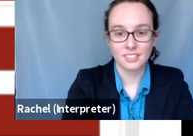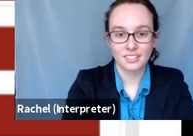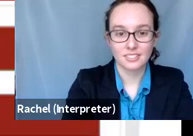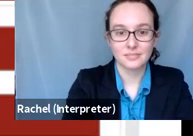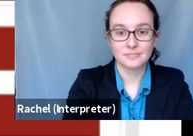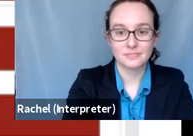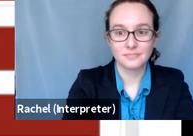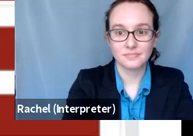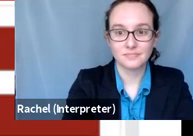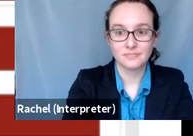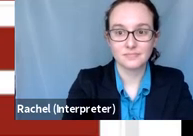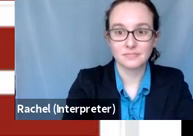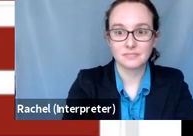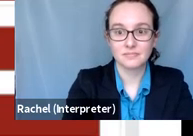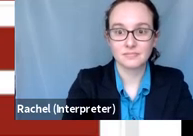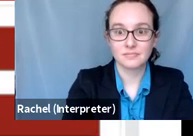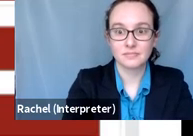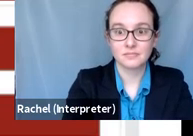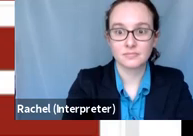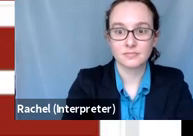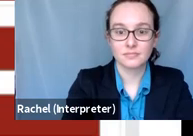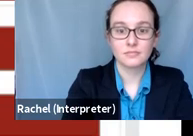that maybe we didn't answer in any of our other sessions?